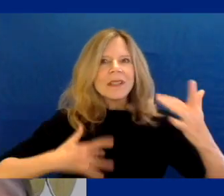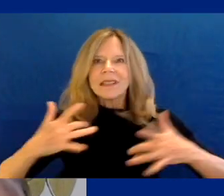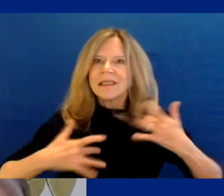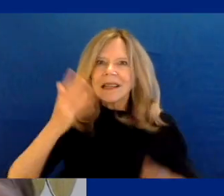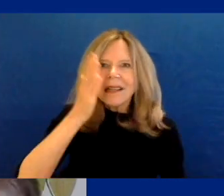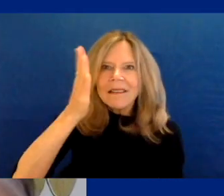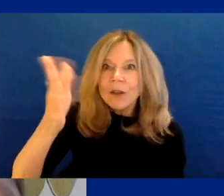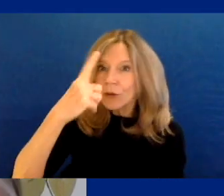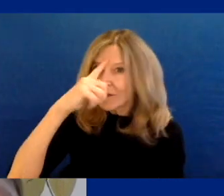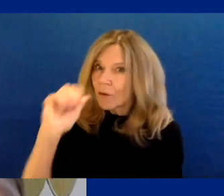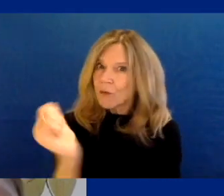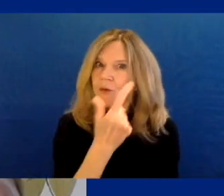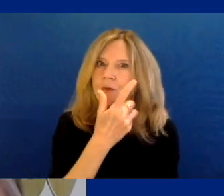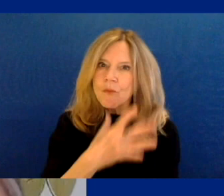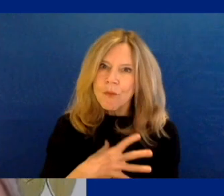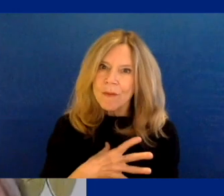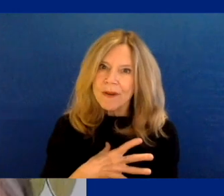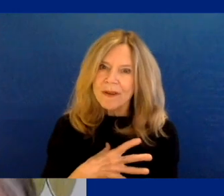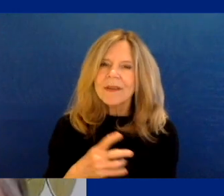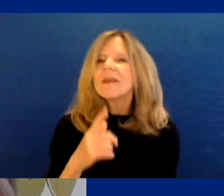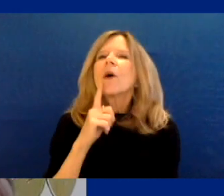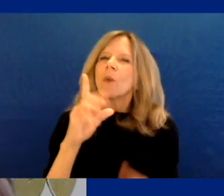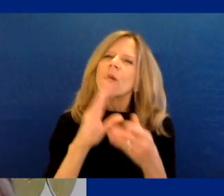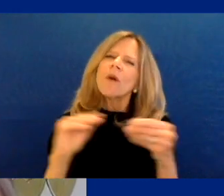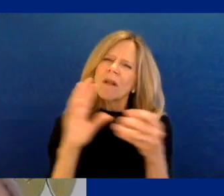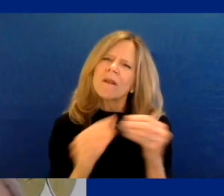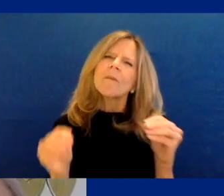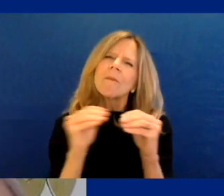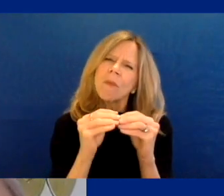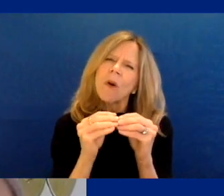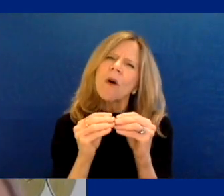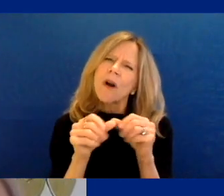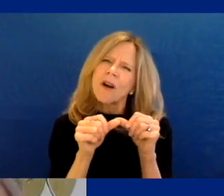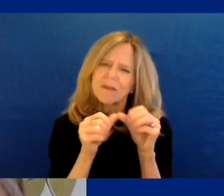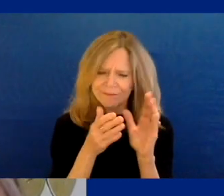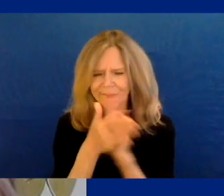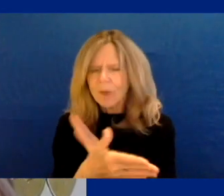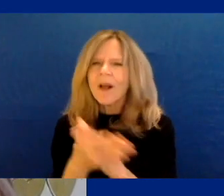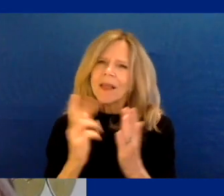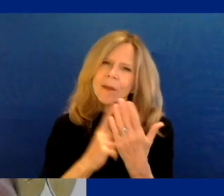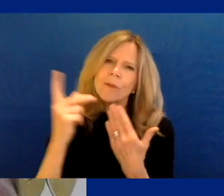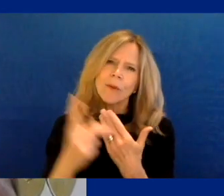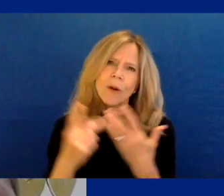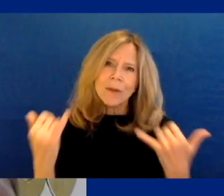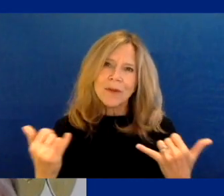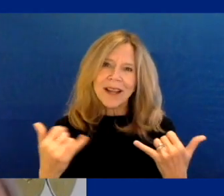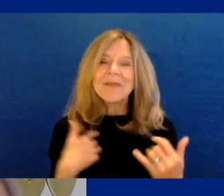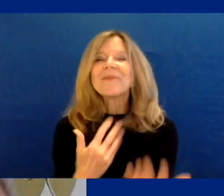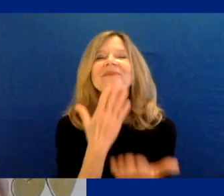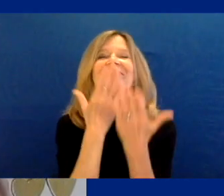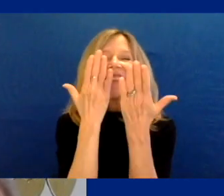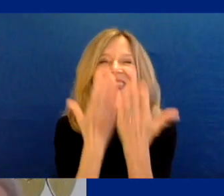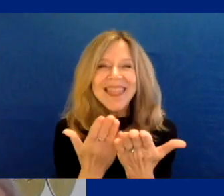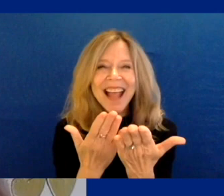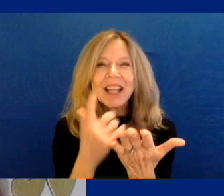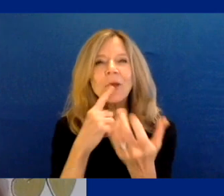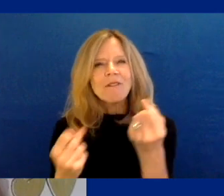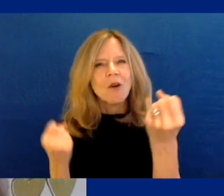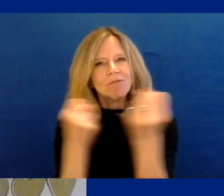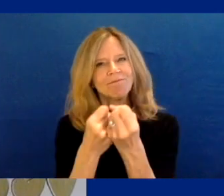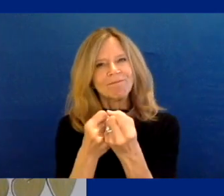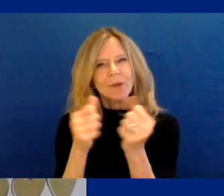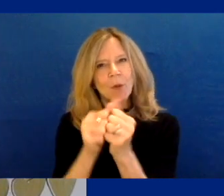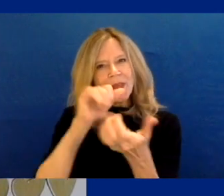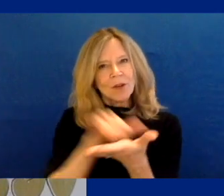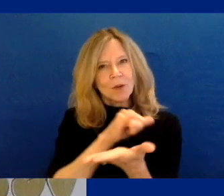future for all women. You'll hear more about the foundation's efforts throughout the program today. Thank you for